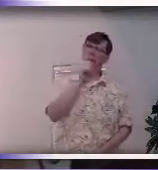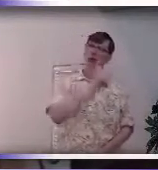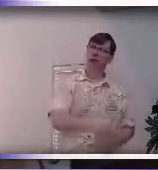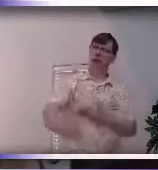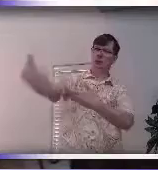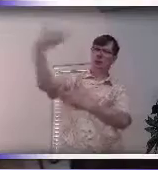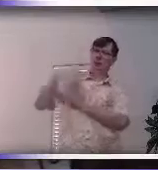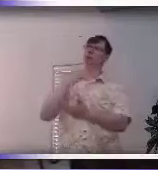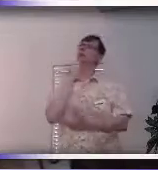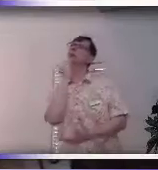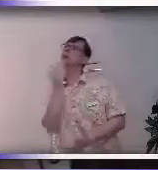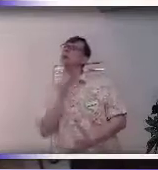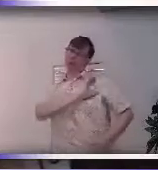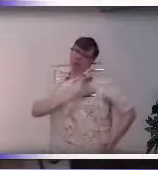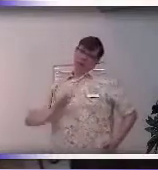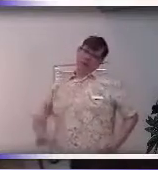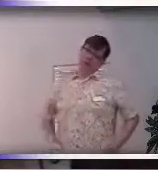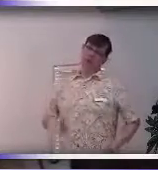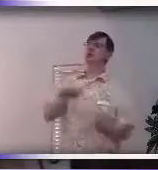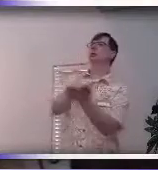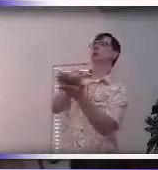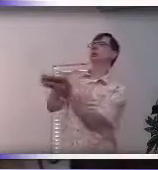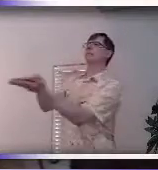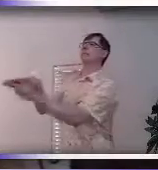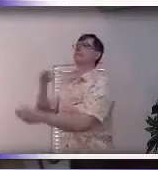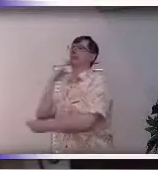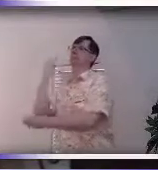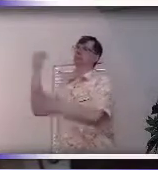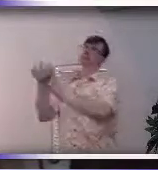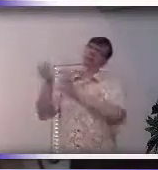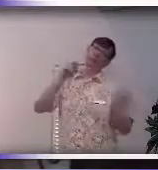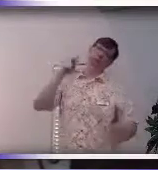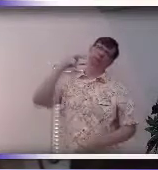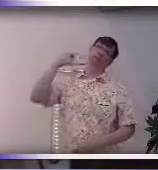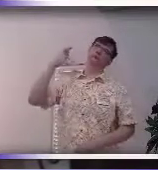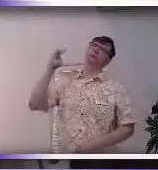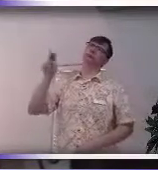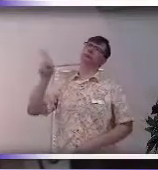the Judeo-Christian tradition, in the book of Genesis, it talks about